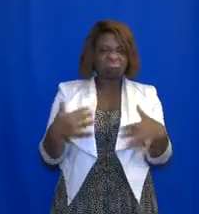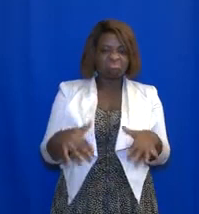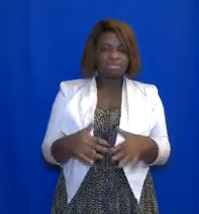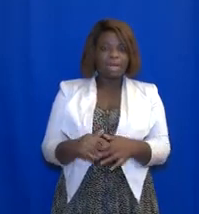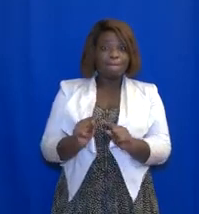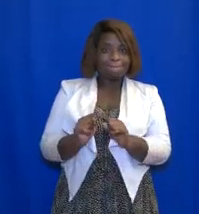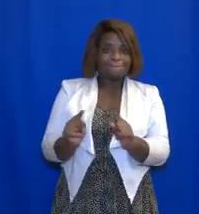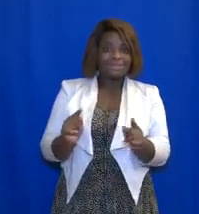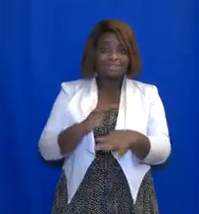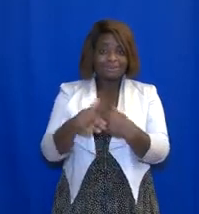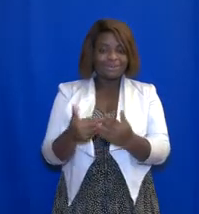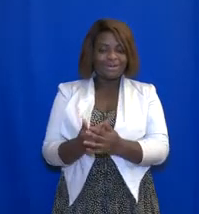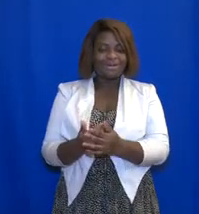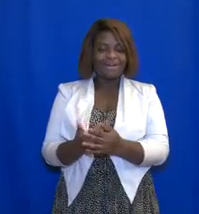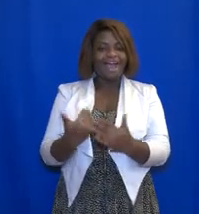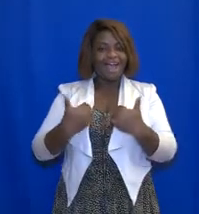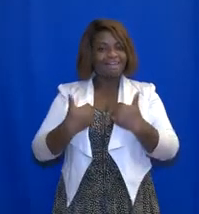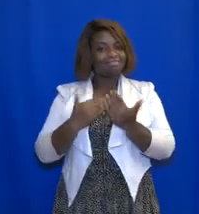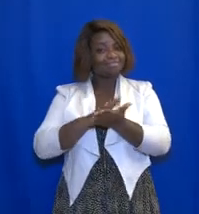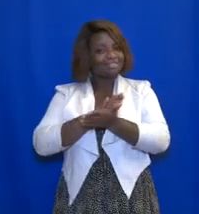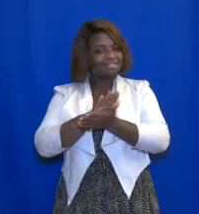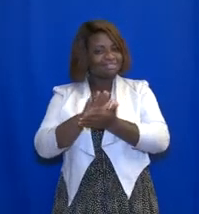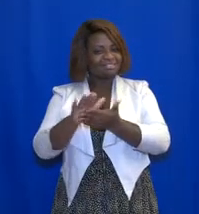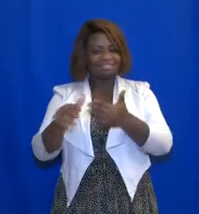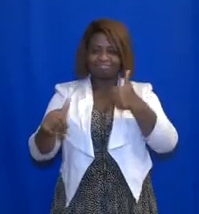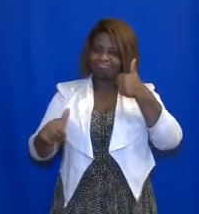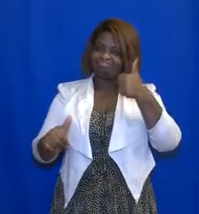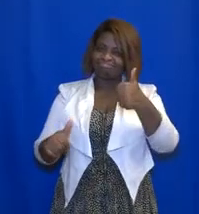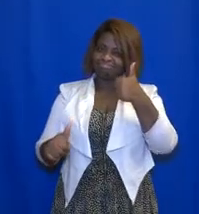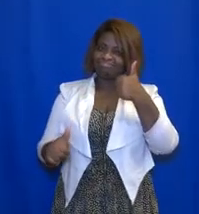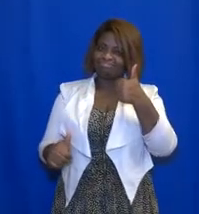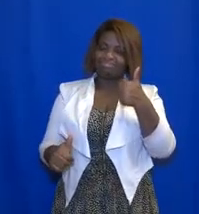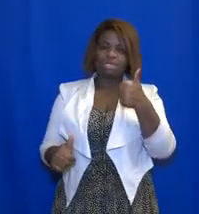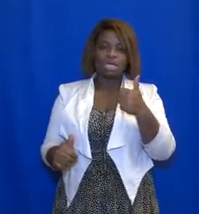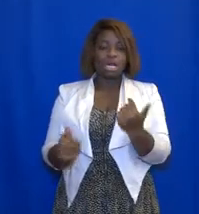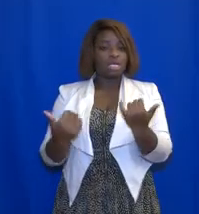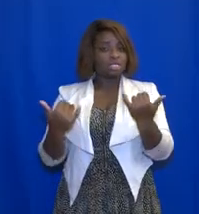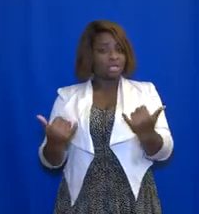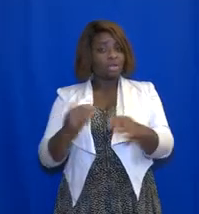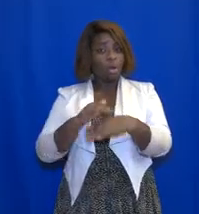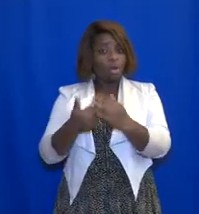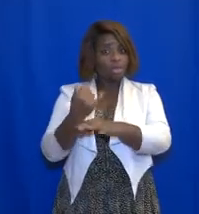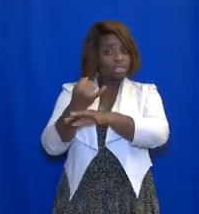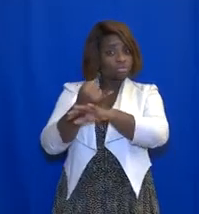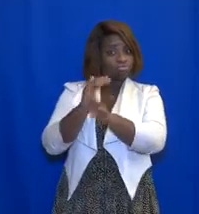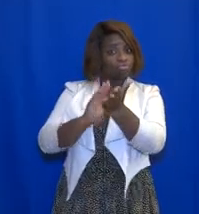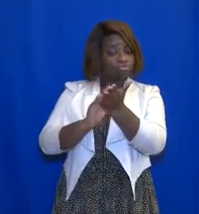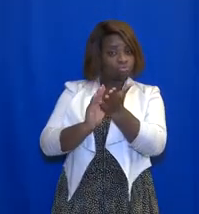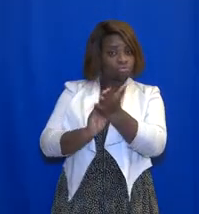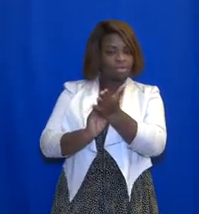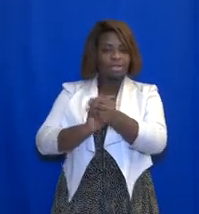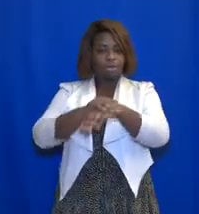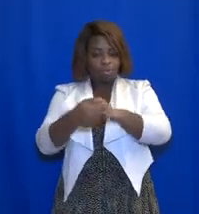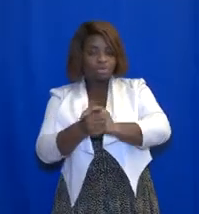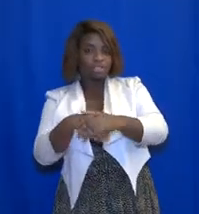but largely they have been smooth and seamless. In these institutions, the washing